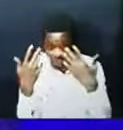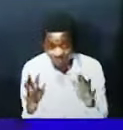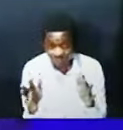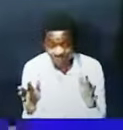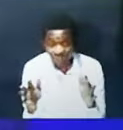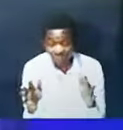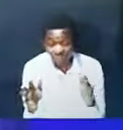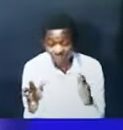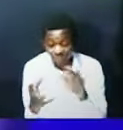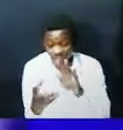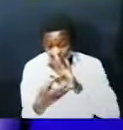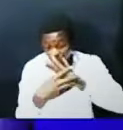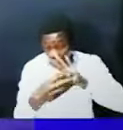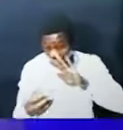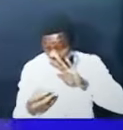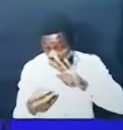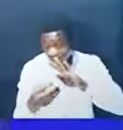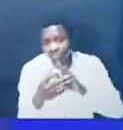with us,